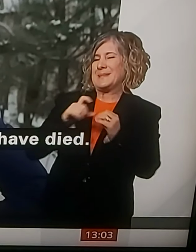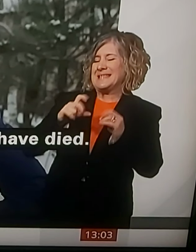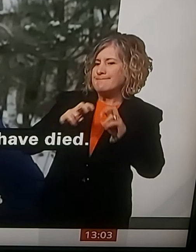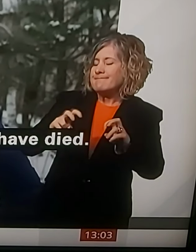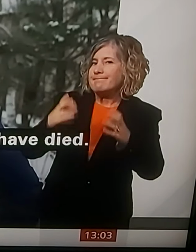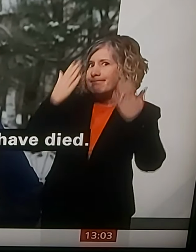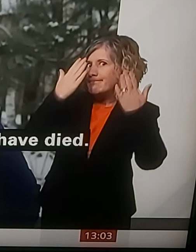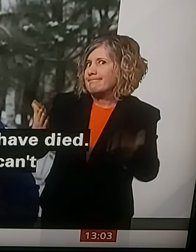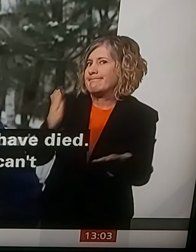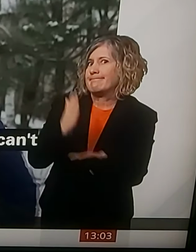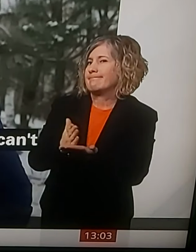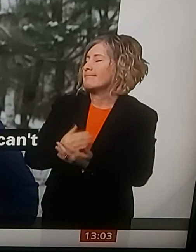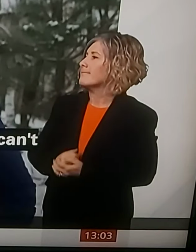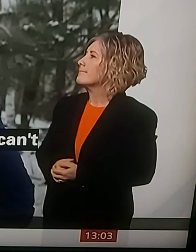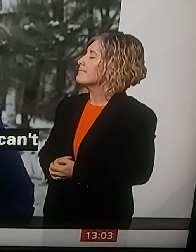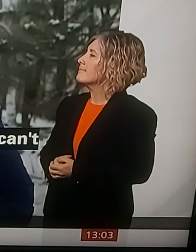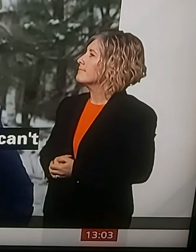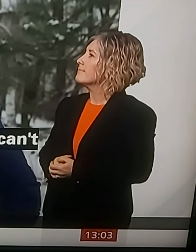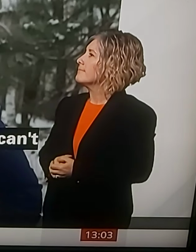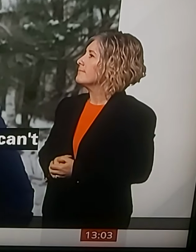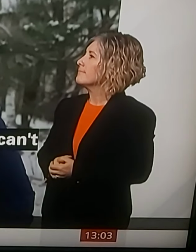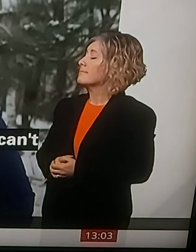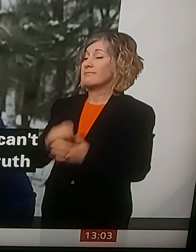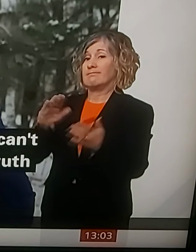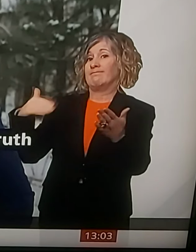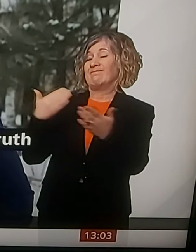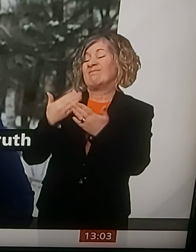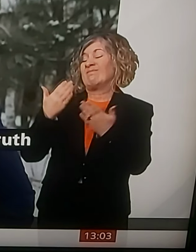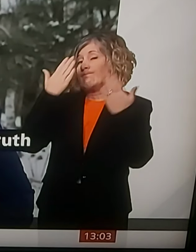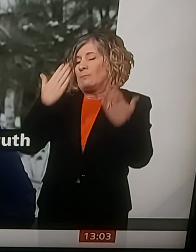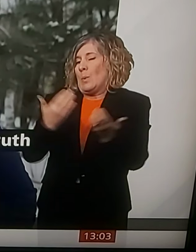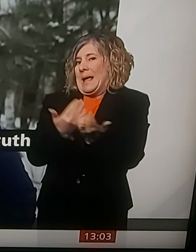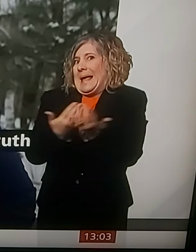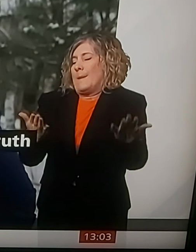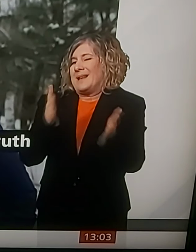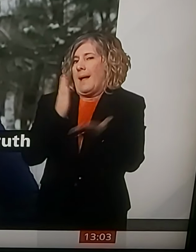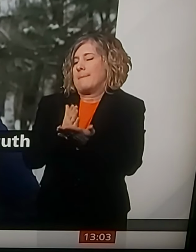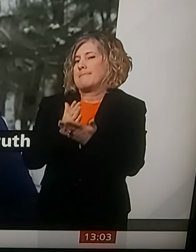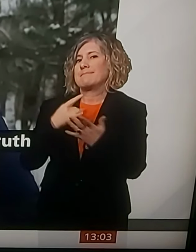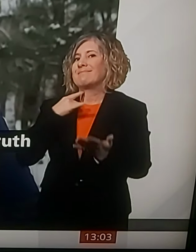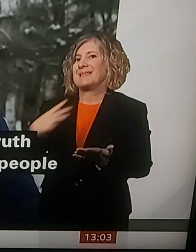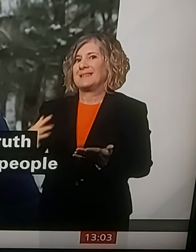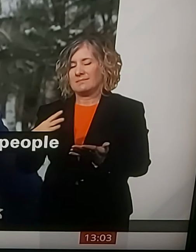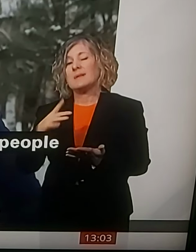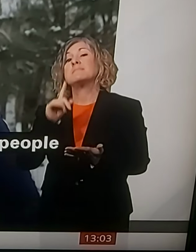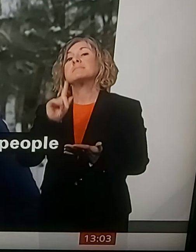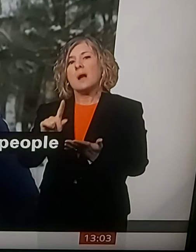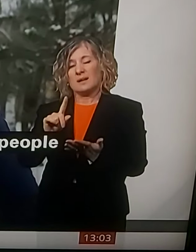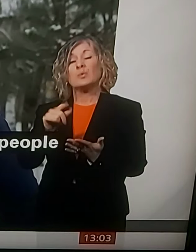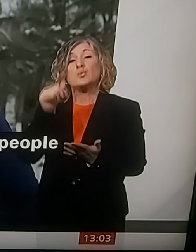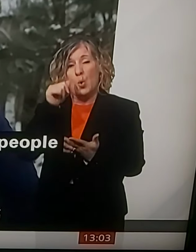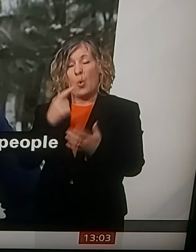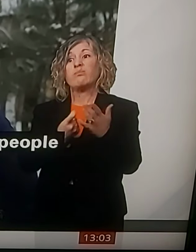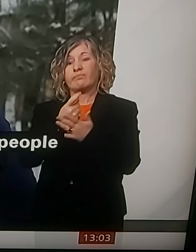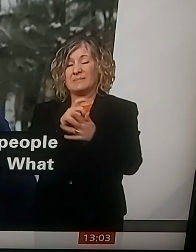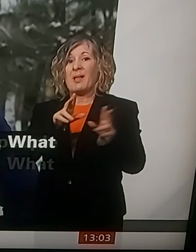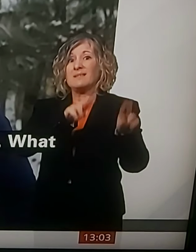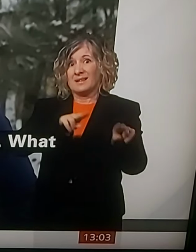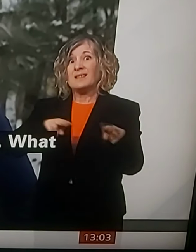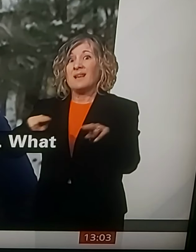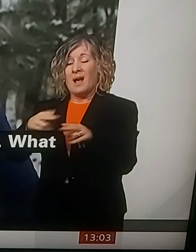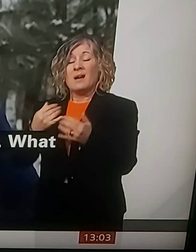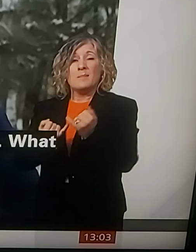is, we don't know how many people have died during this conflict. What is certain is that this war continues to cost lives and cause